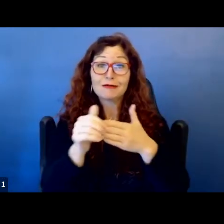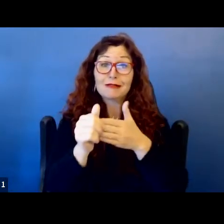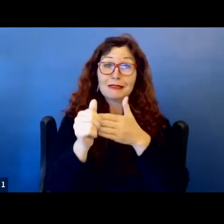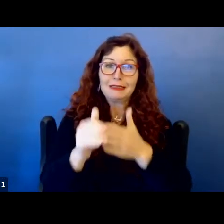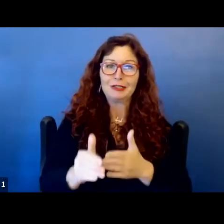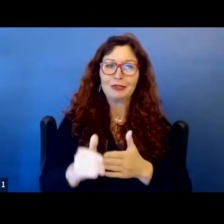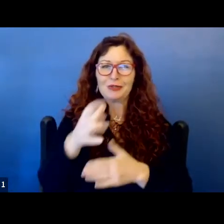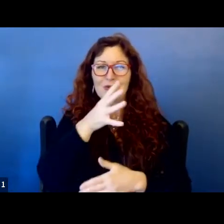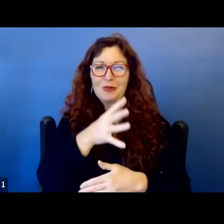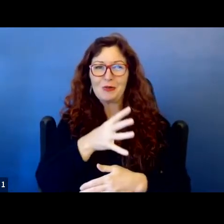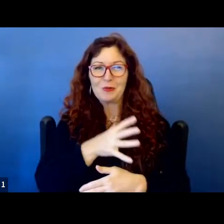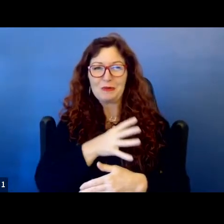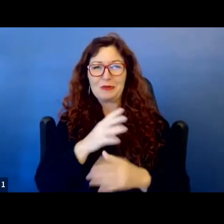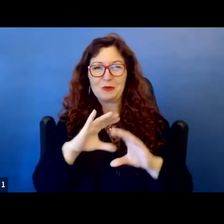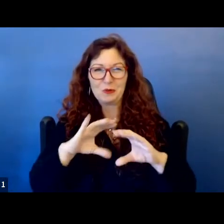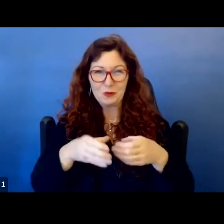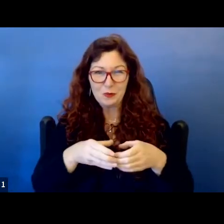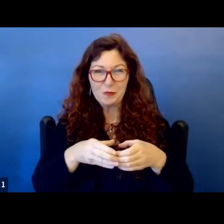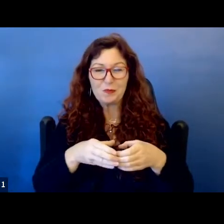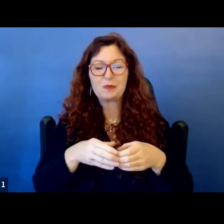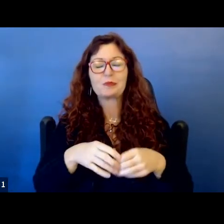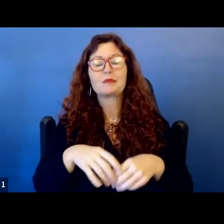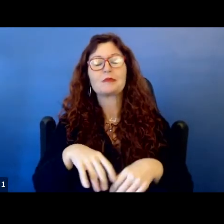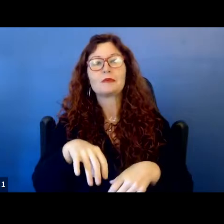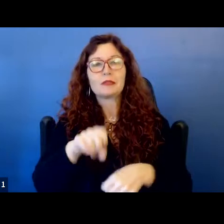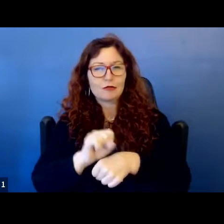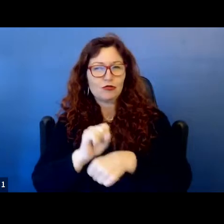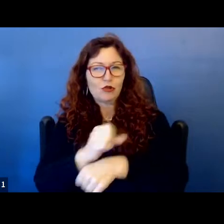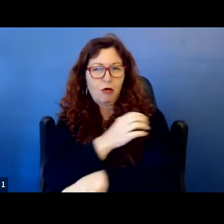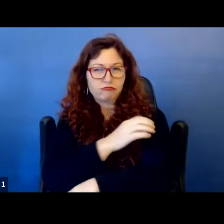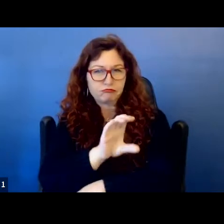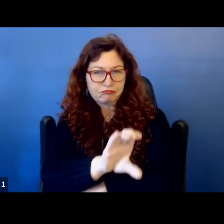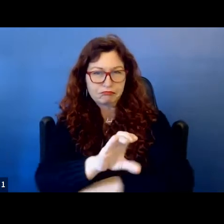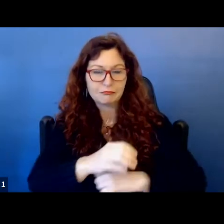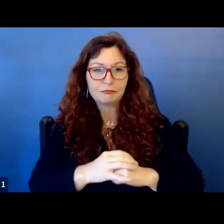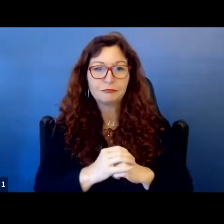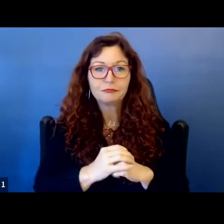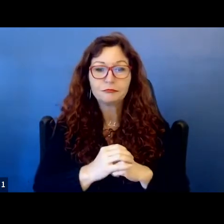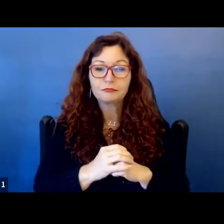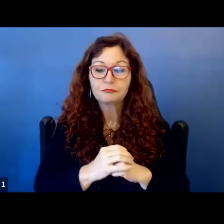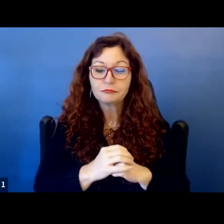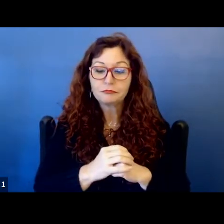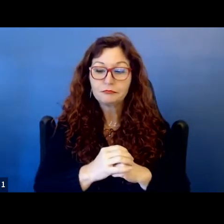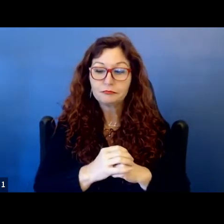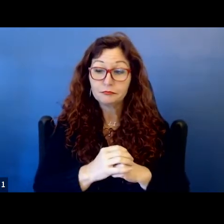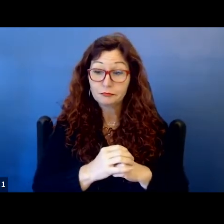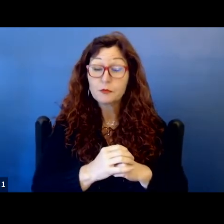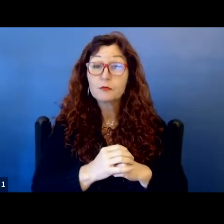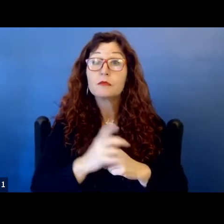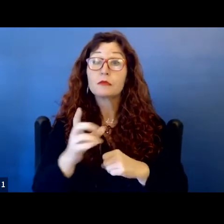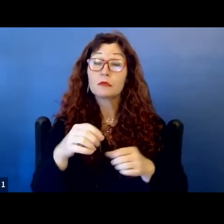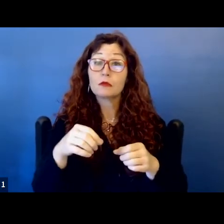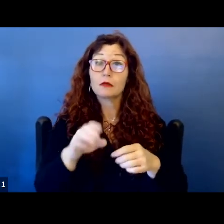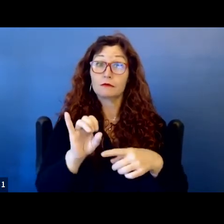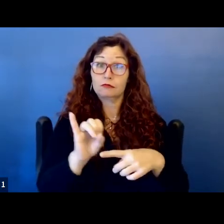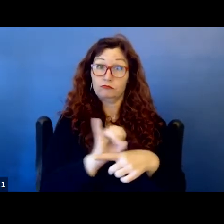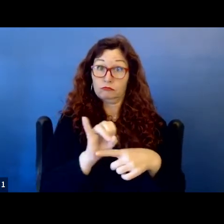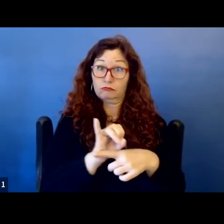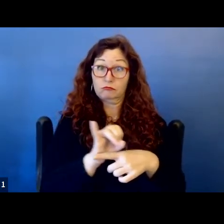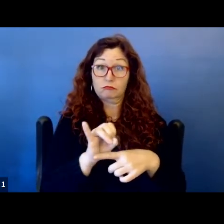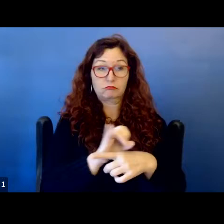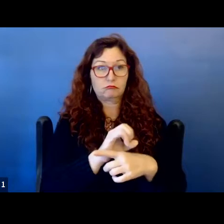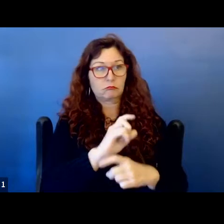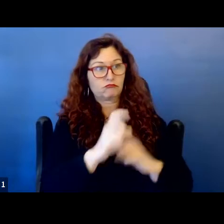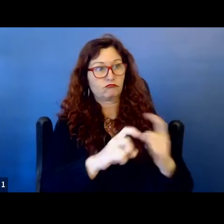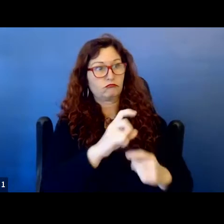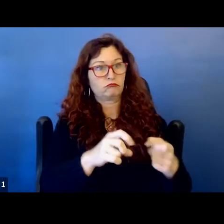nations caucus and our job site empowerment sisters so the post-apprenticeship opportunities that exist